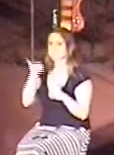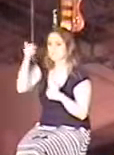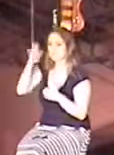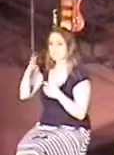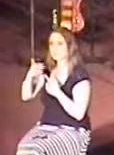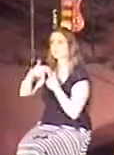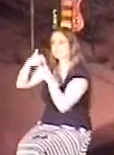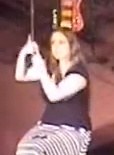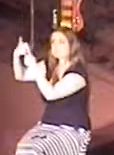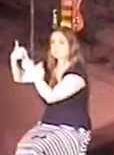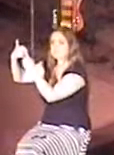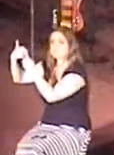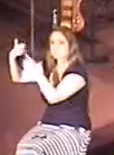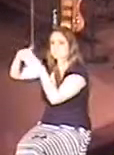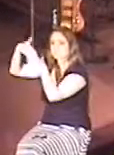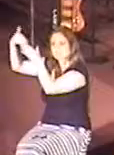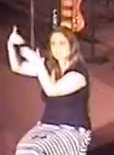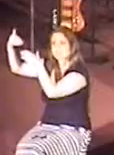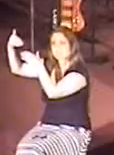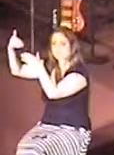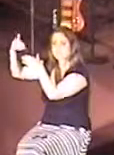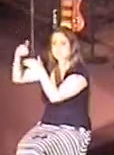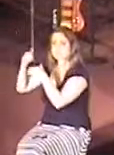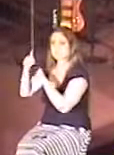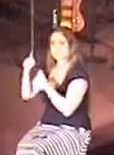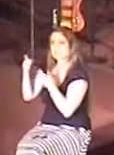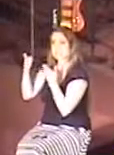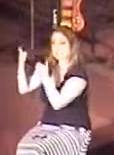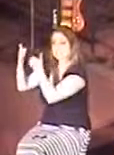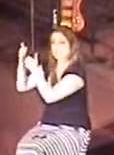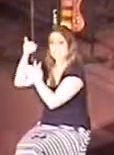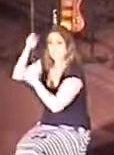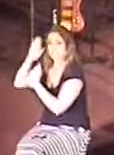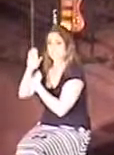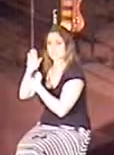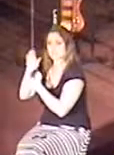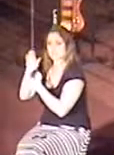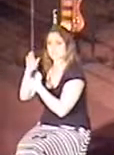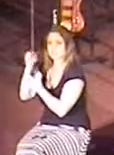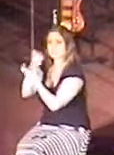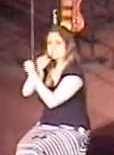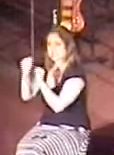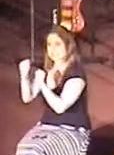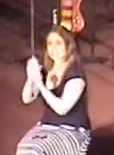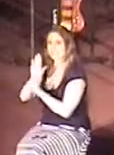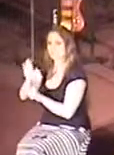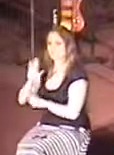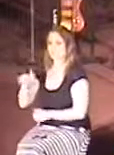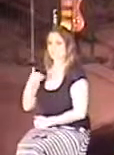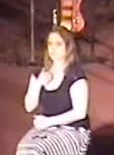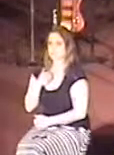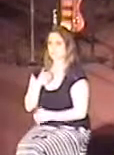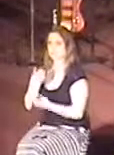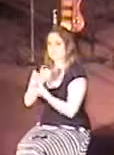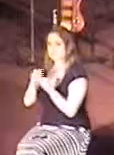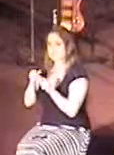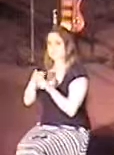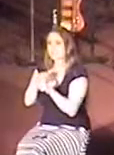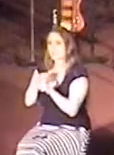Him to be near. When you come near to God, He has one thing in mind, your soul. Salvation. He wants to save you from this crooked